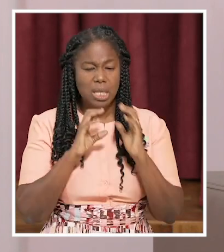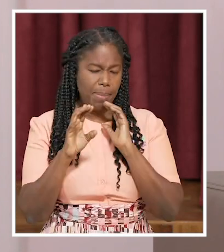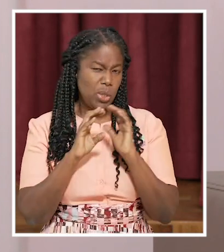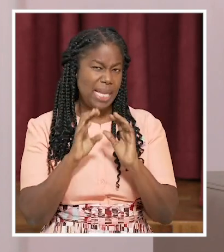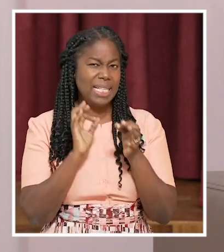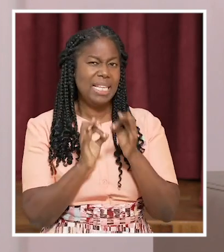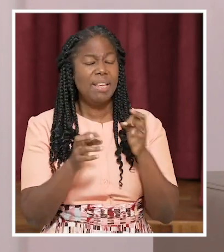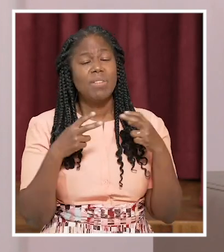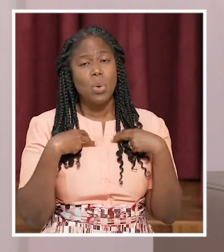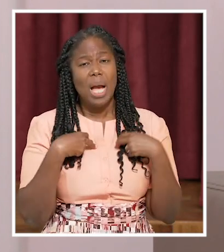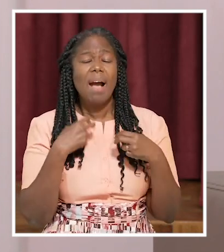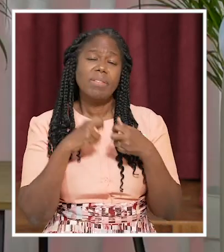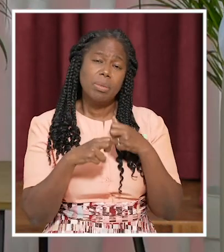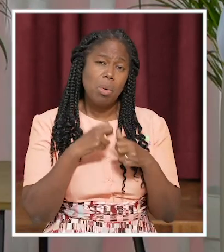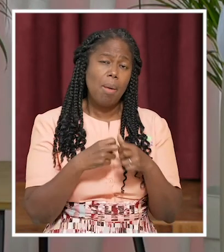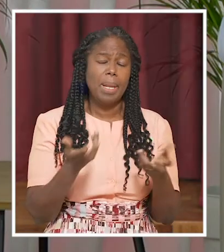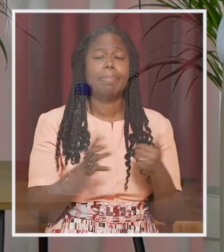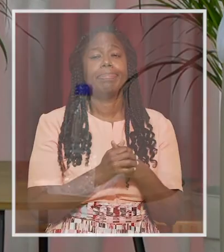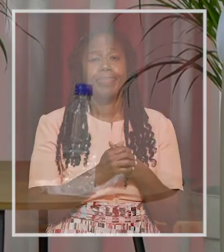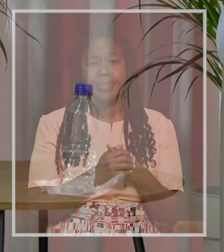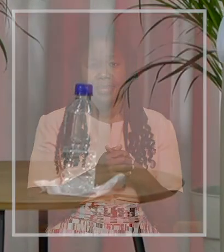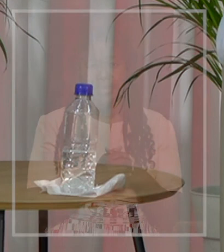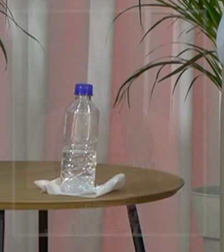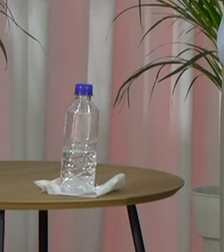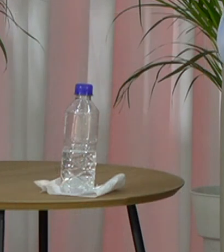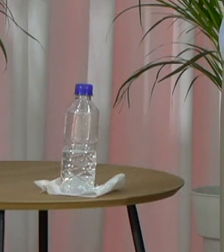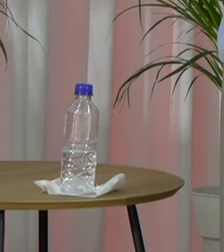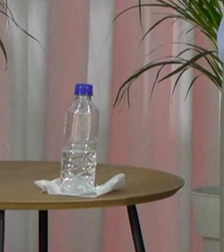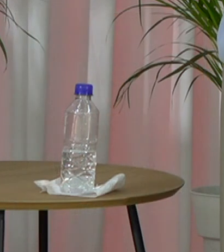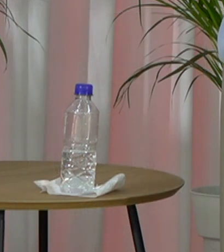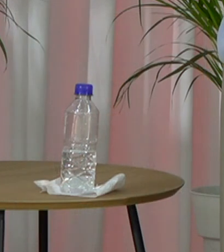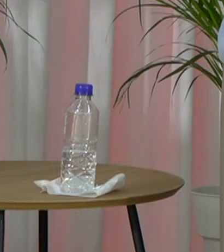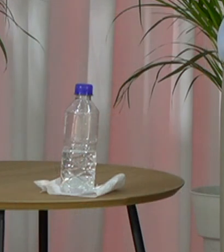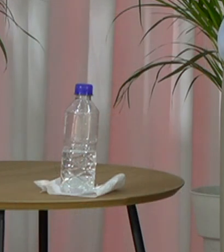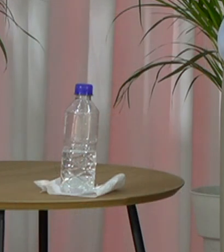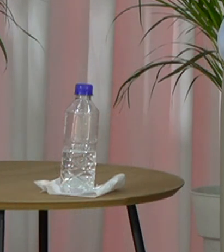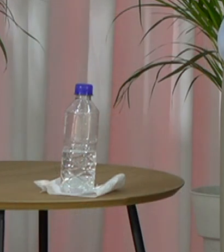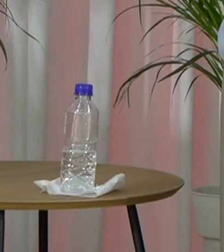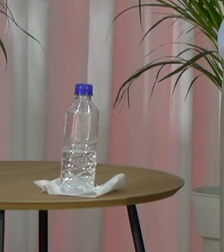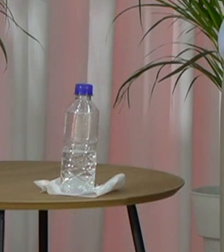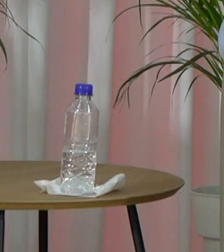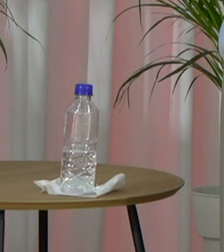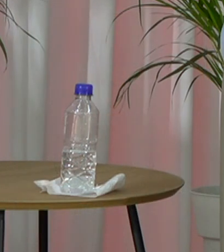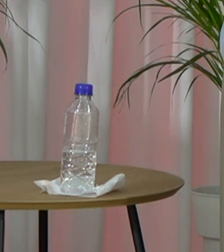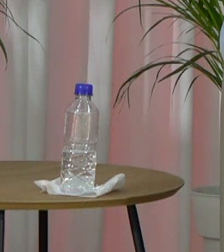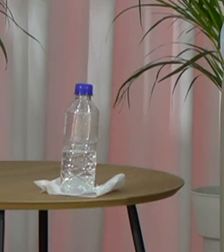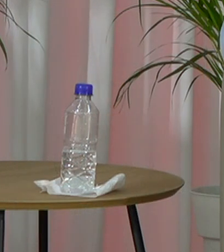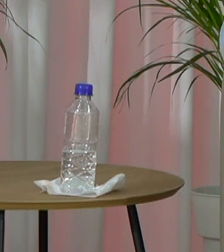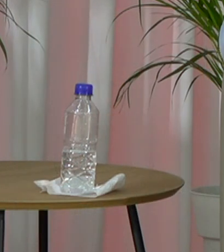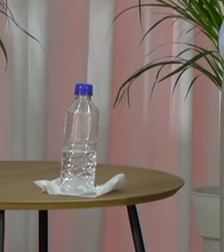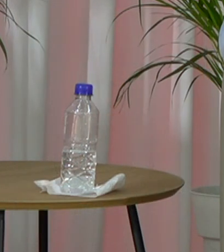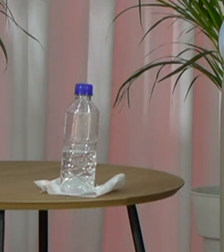please avail yourself of it if you need it. So ladies and gentlemen, we want to thank you for joining us today for another episode of TT